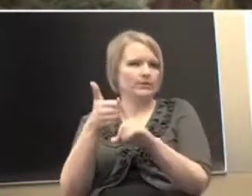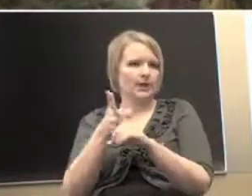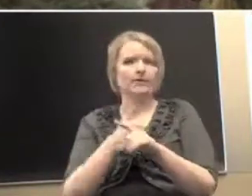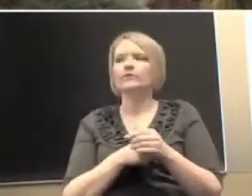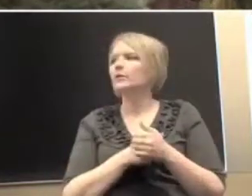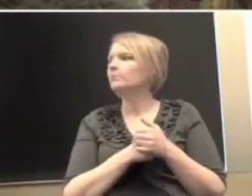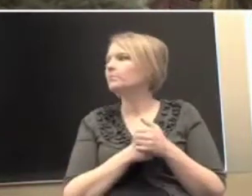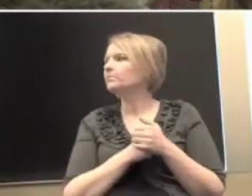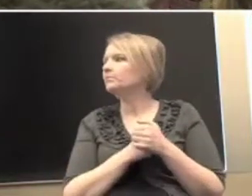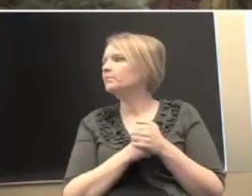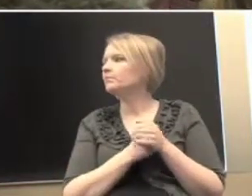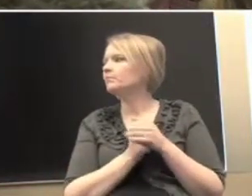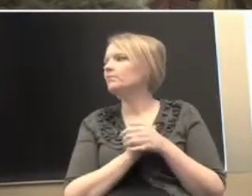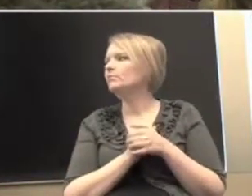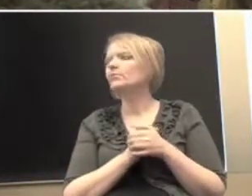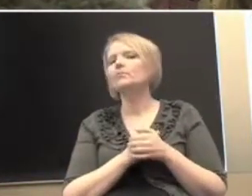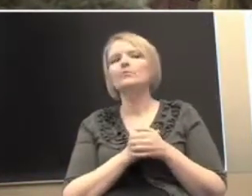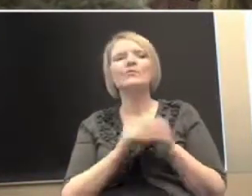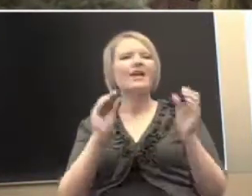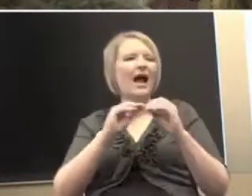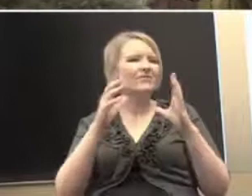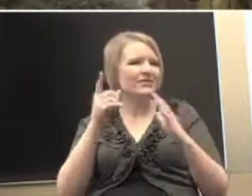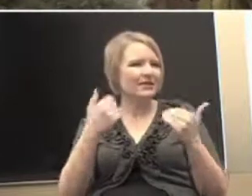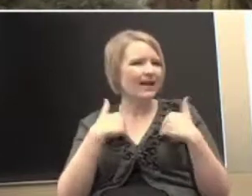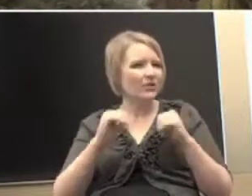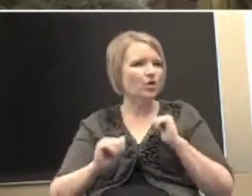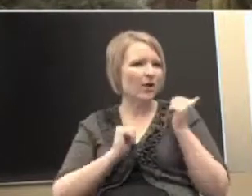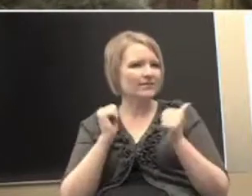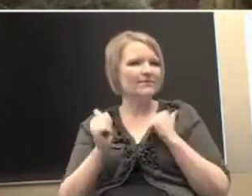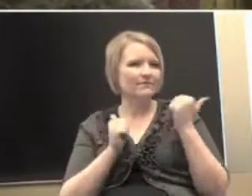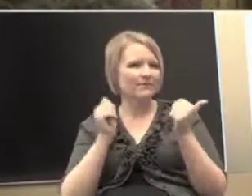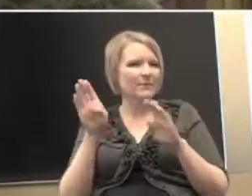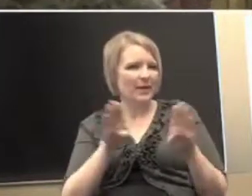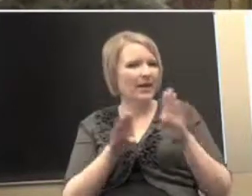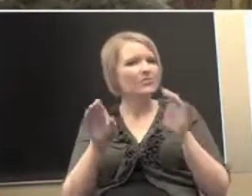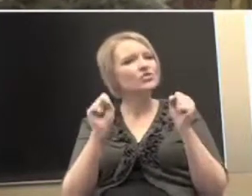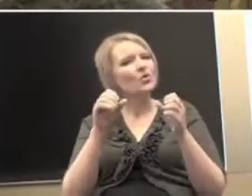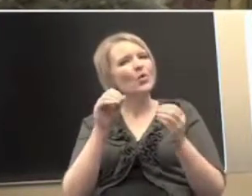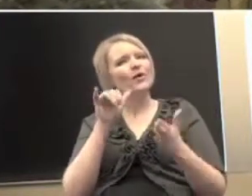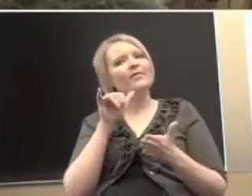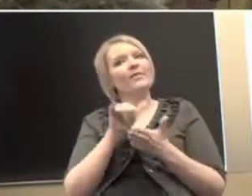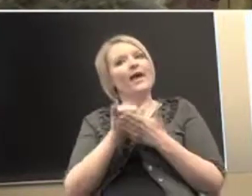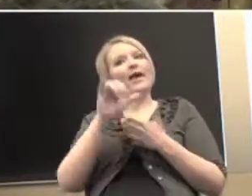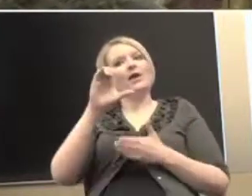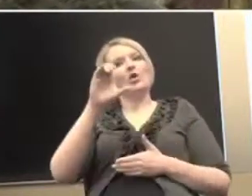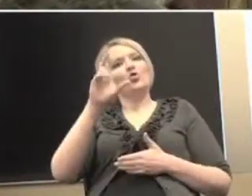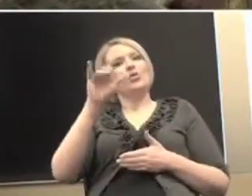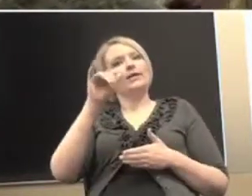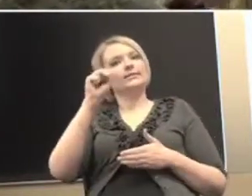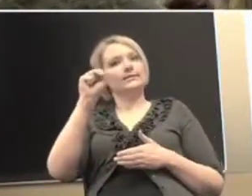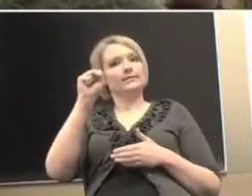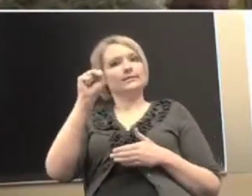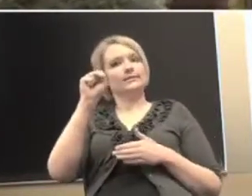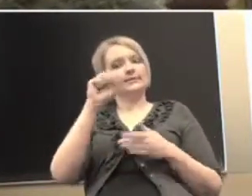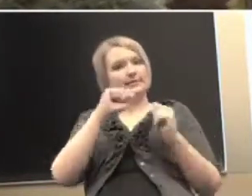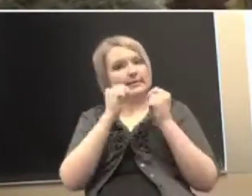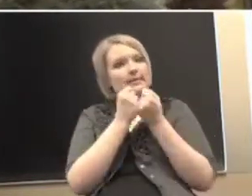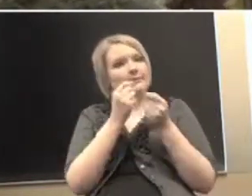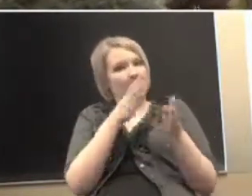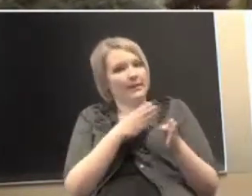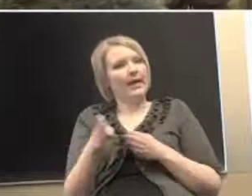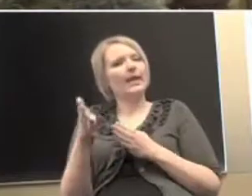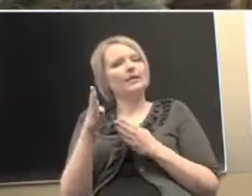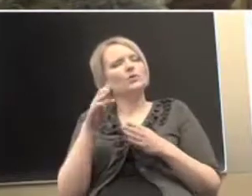And clearly he's got some aggression, some physical aggression, so that sort of crisis team plan part of what was